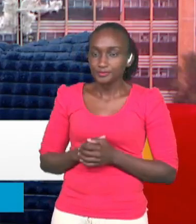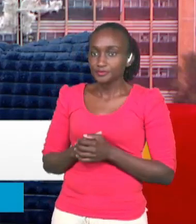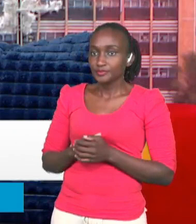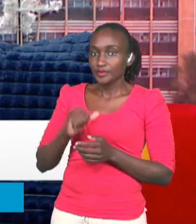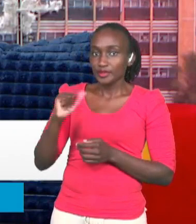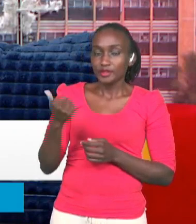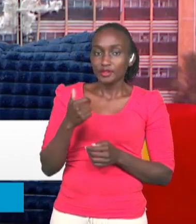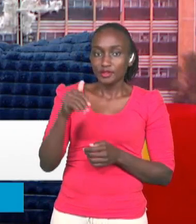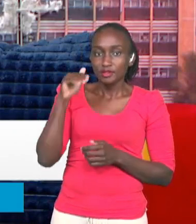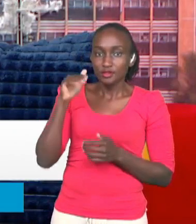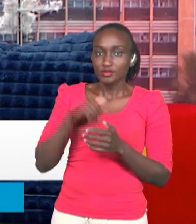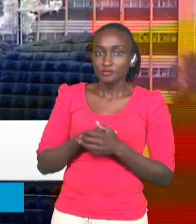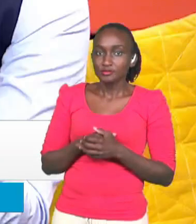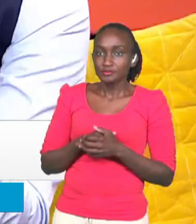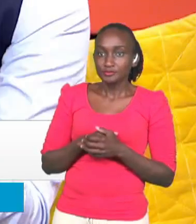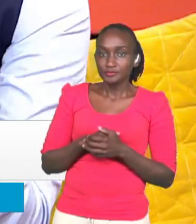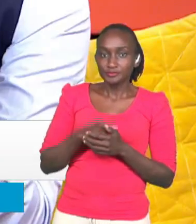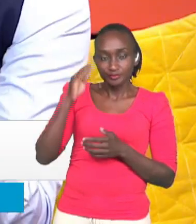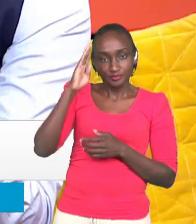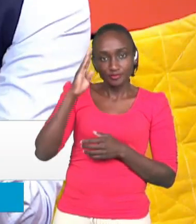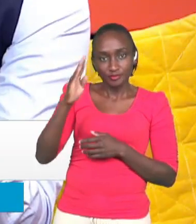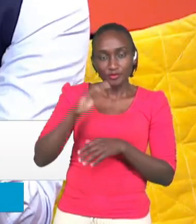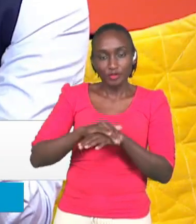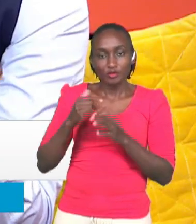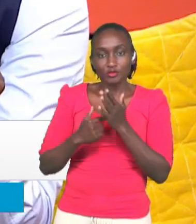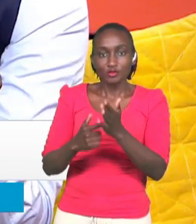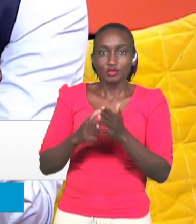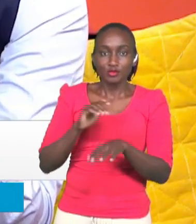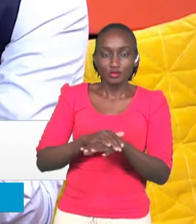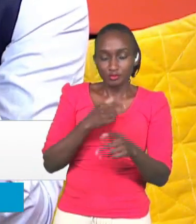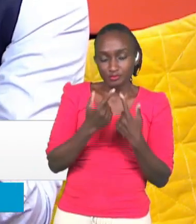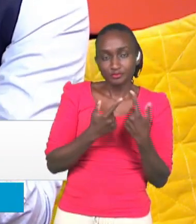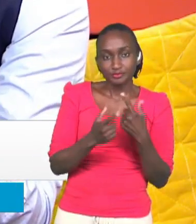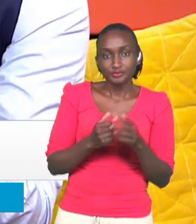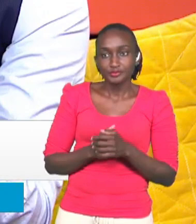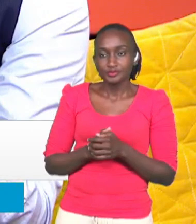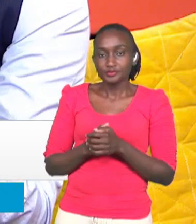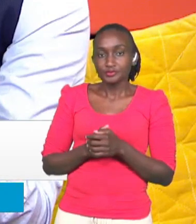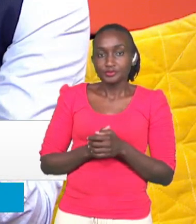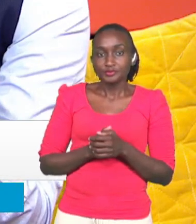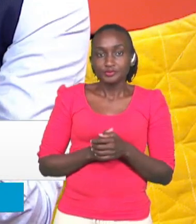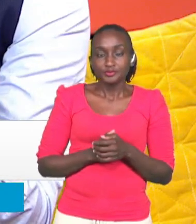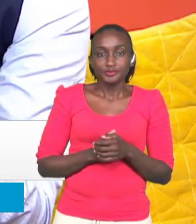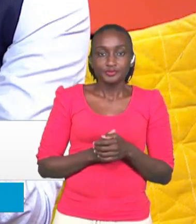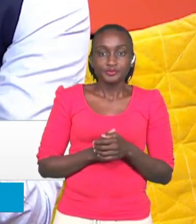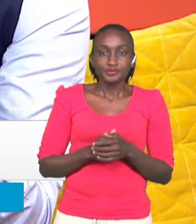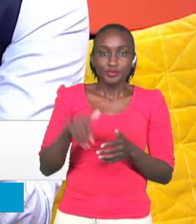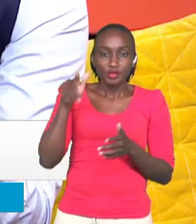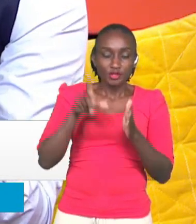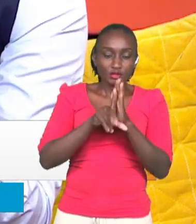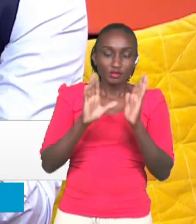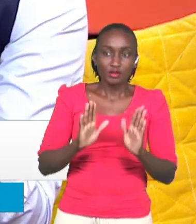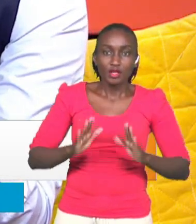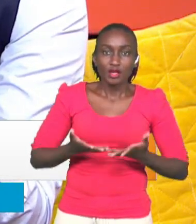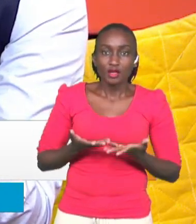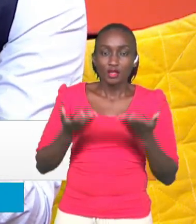on Facebook asks, hi, Nick. Good show having over there. Good discussion. Ask Bwana Wakili, how